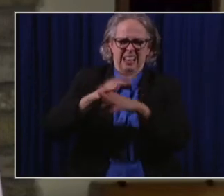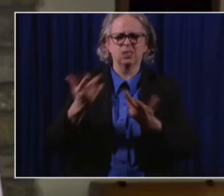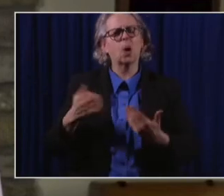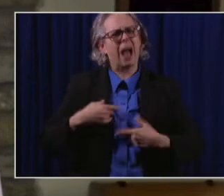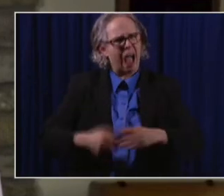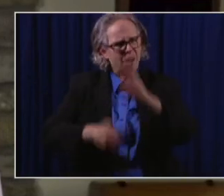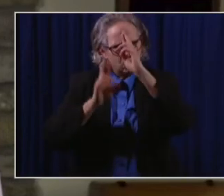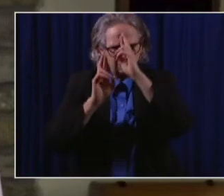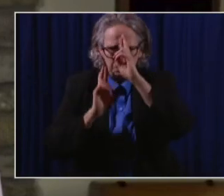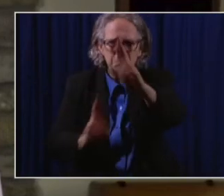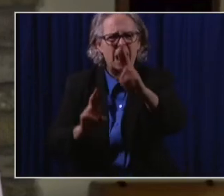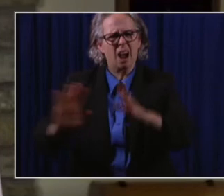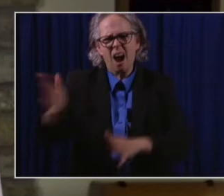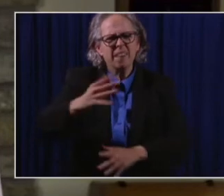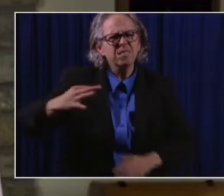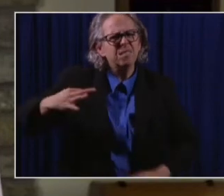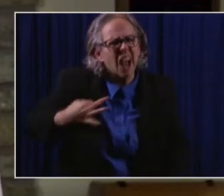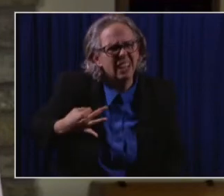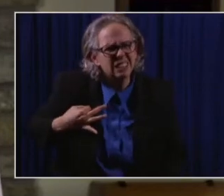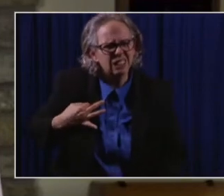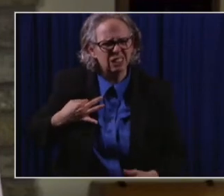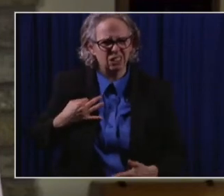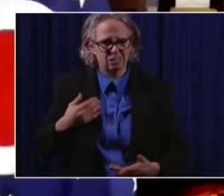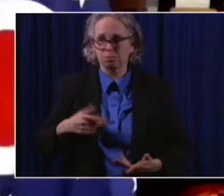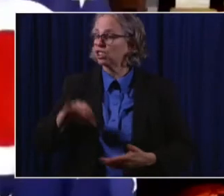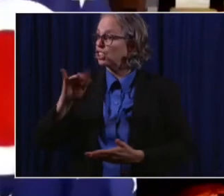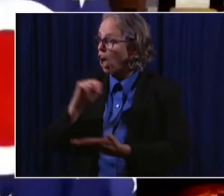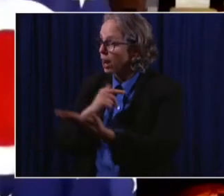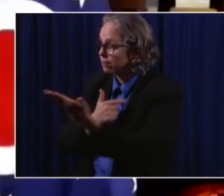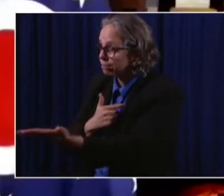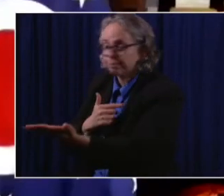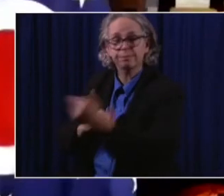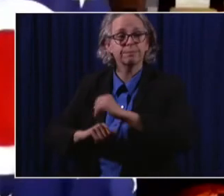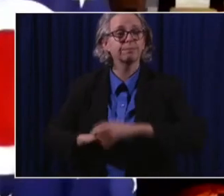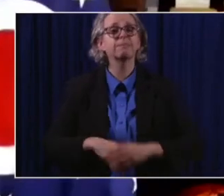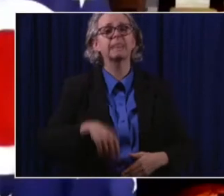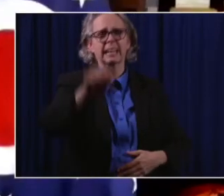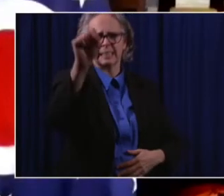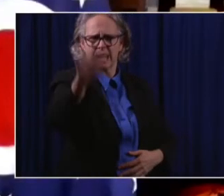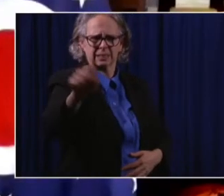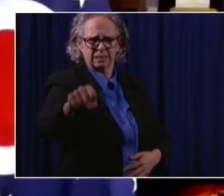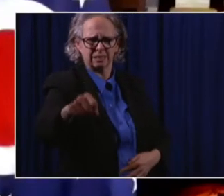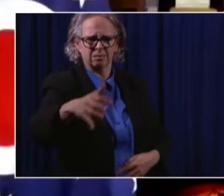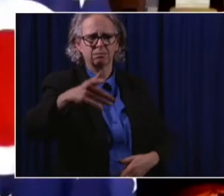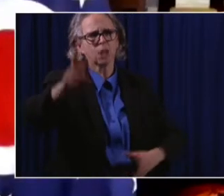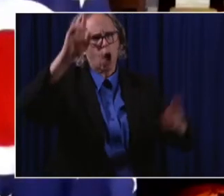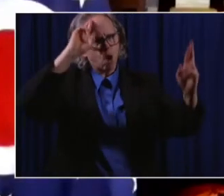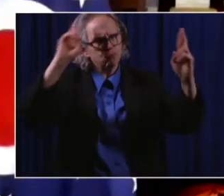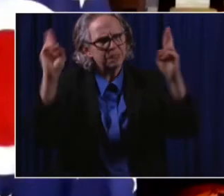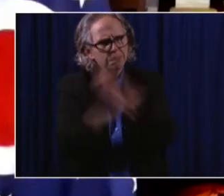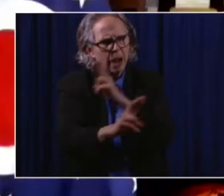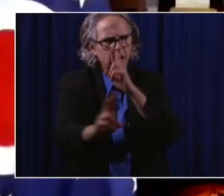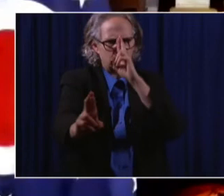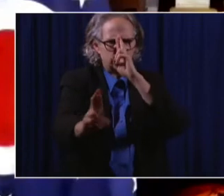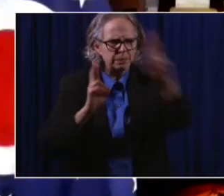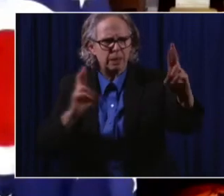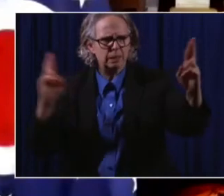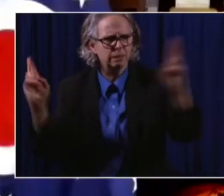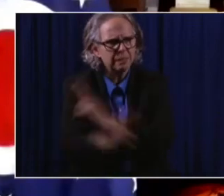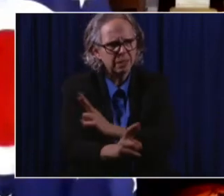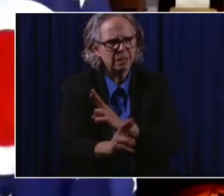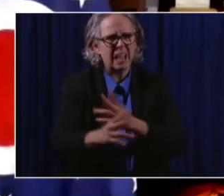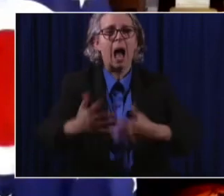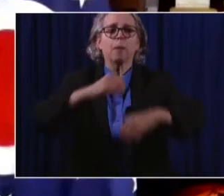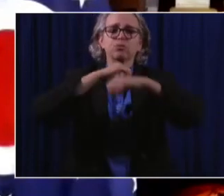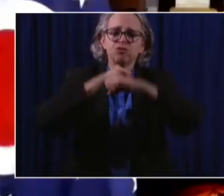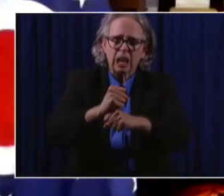on. John? Yeah, that's exactly right. We need to respect each other, protect each other. And